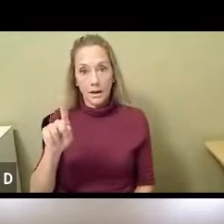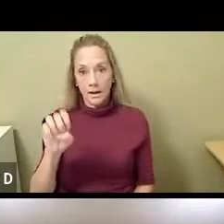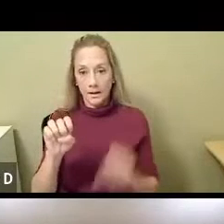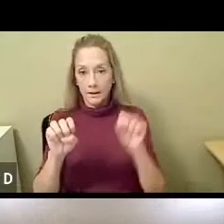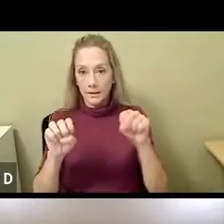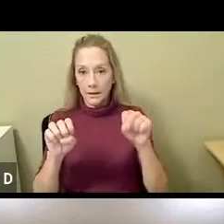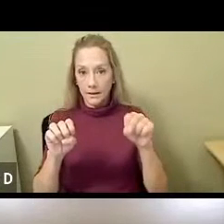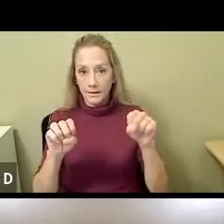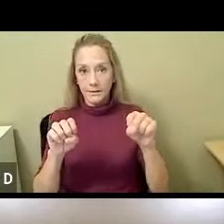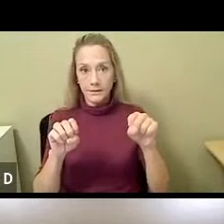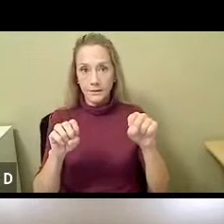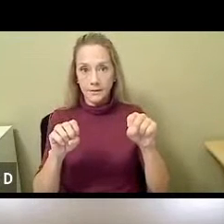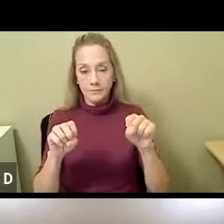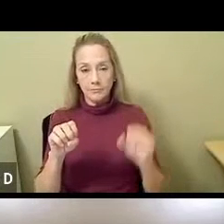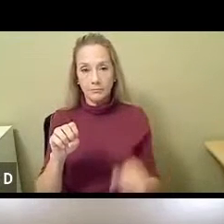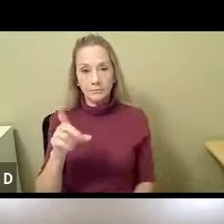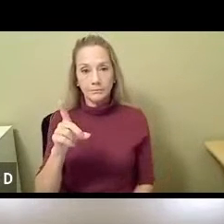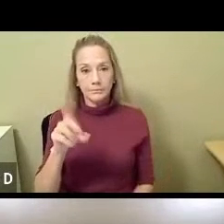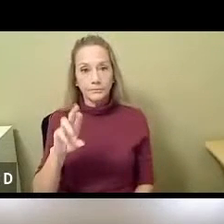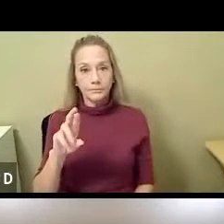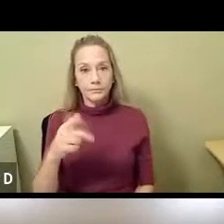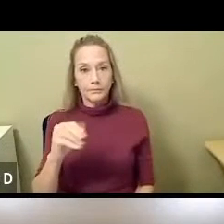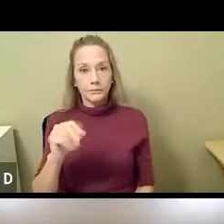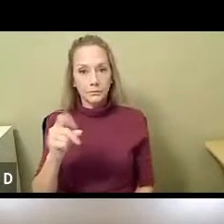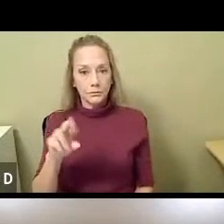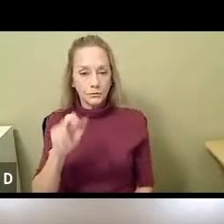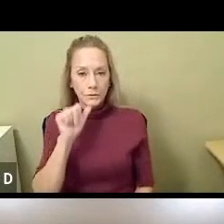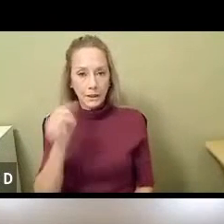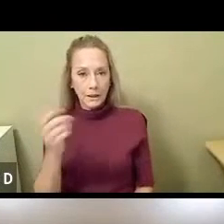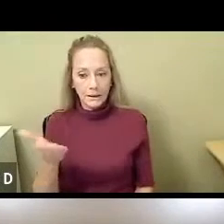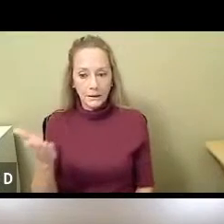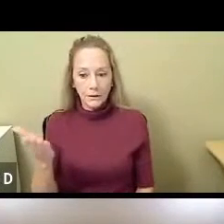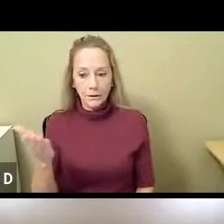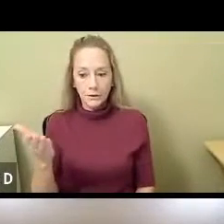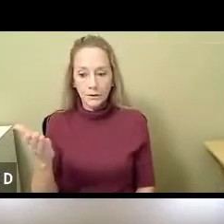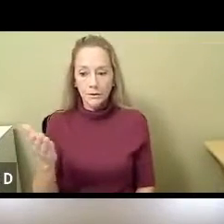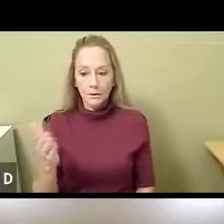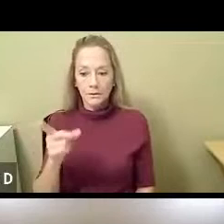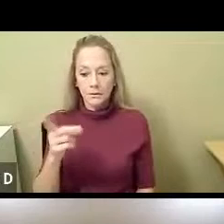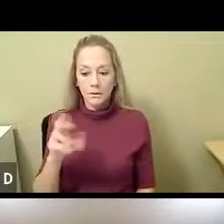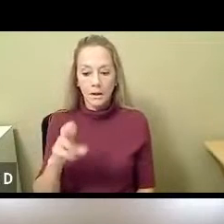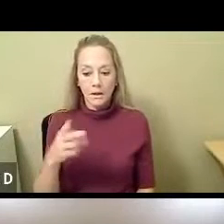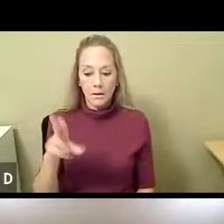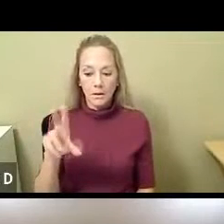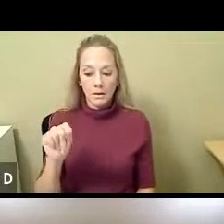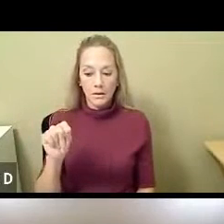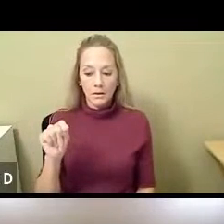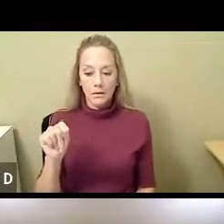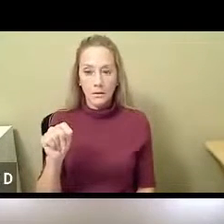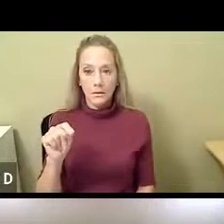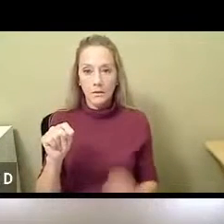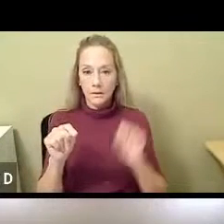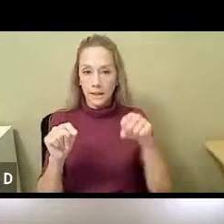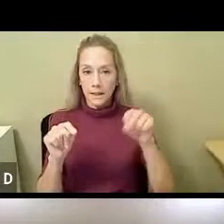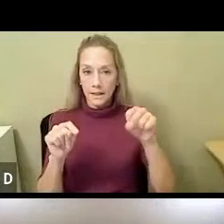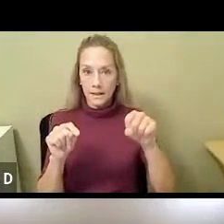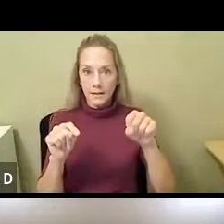Yes. Dr. Kutcher's not here. Dr. Hurt?